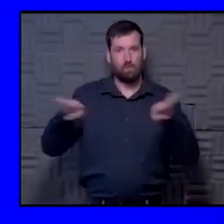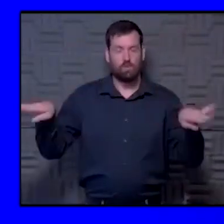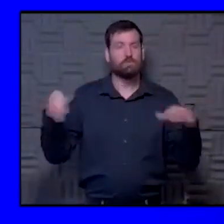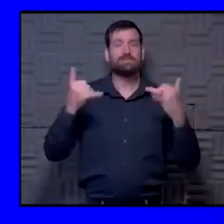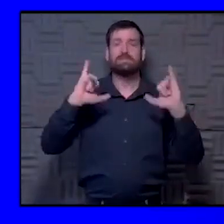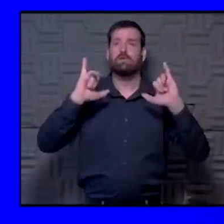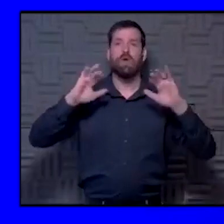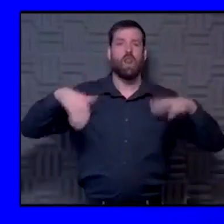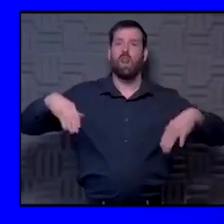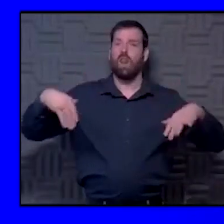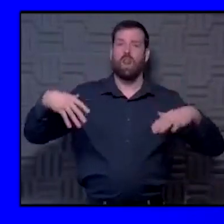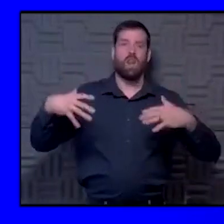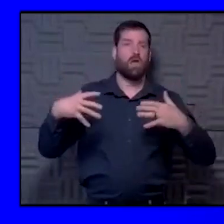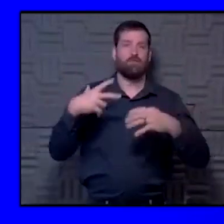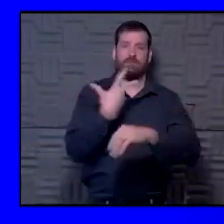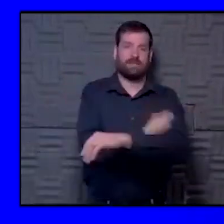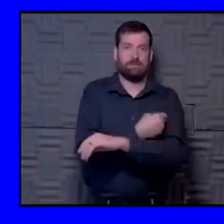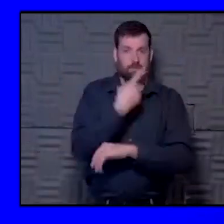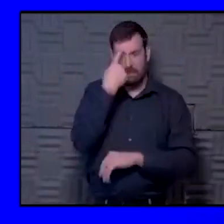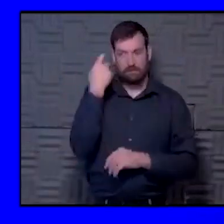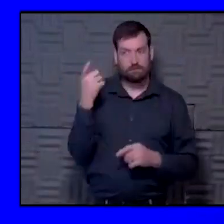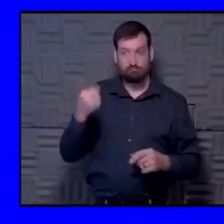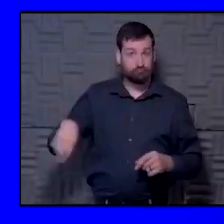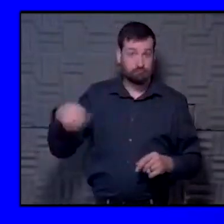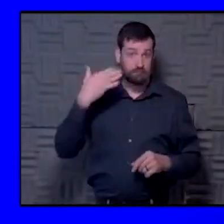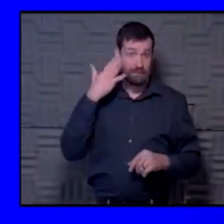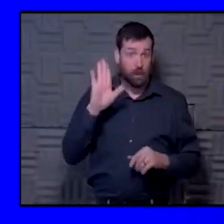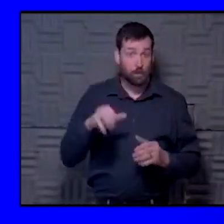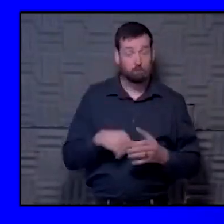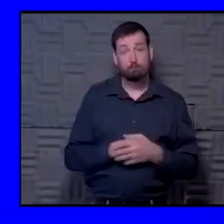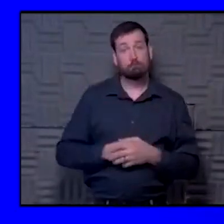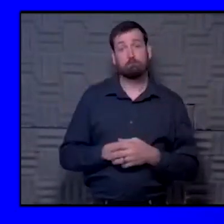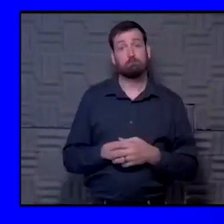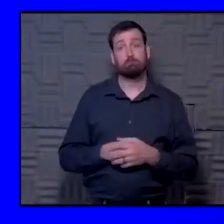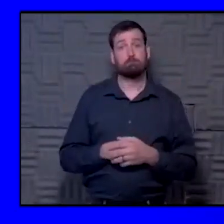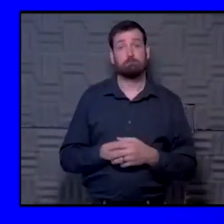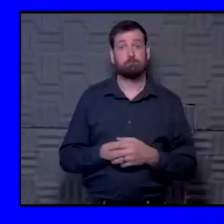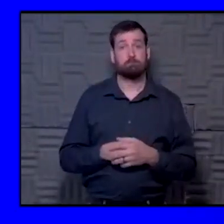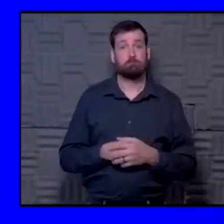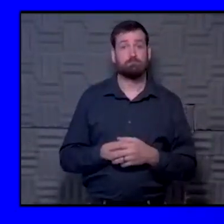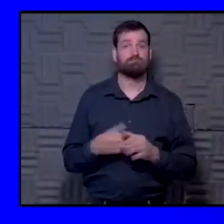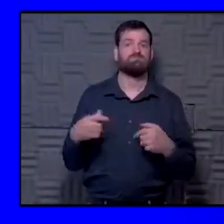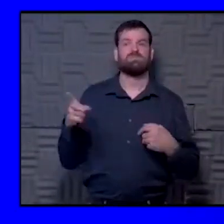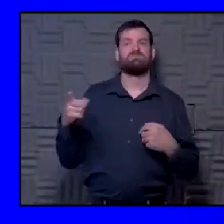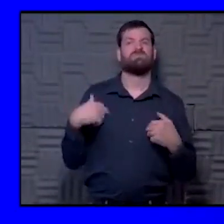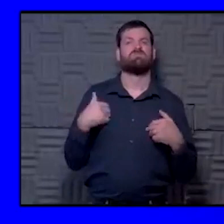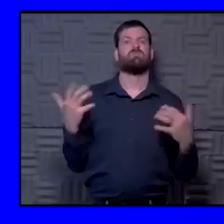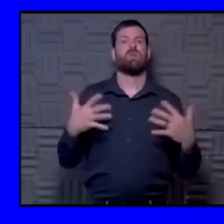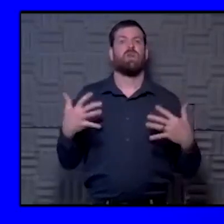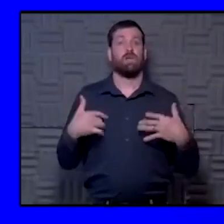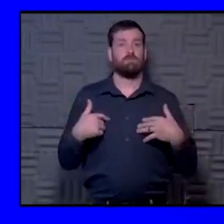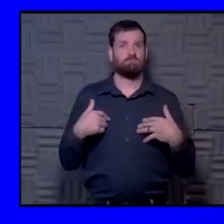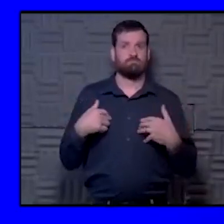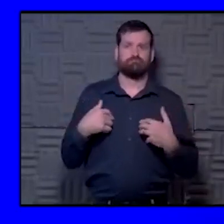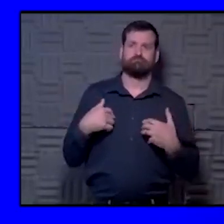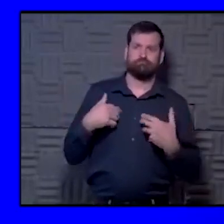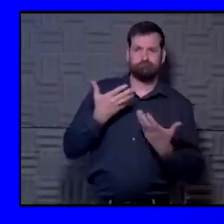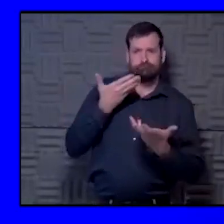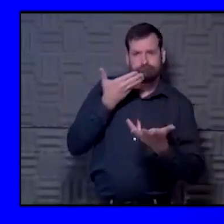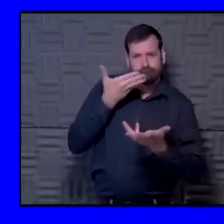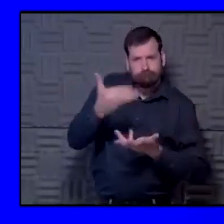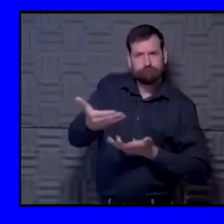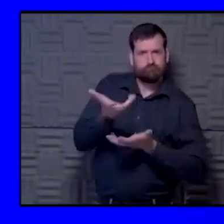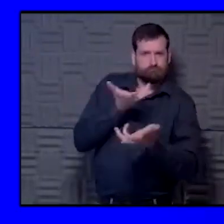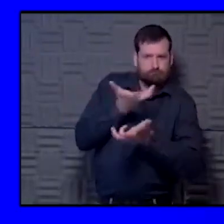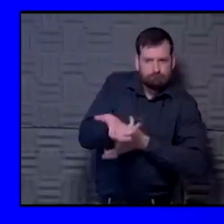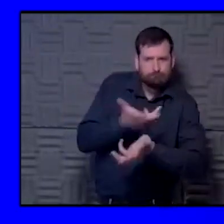still has not gotten her vaccination because she didn't know. She was fearful of it, and we had a good heart-to-heart